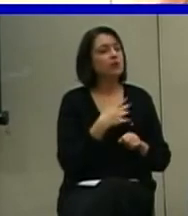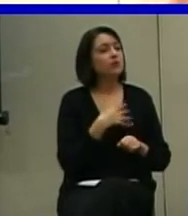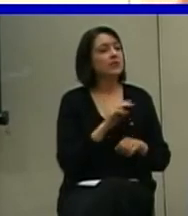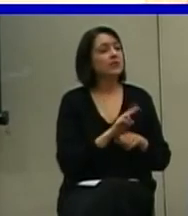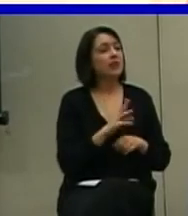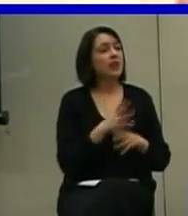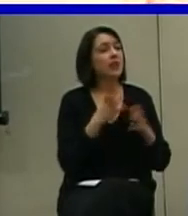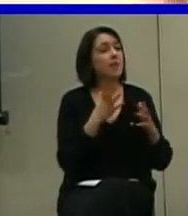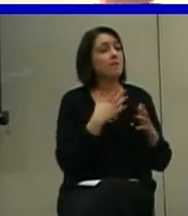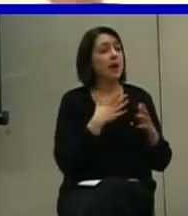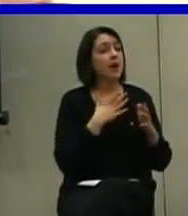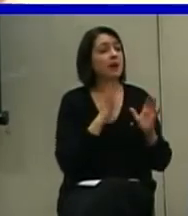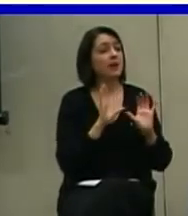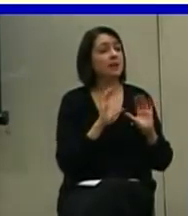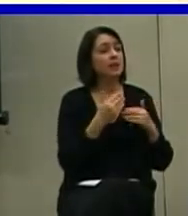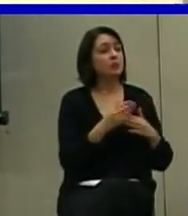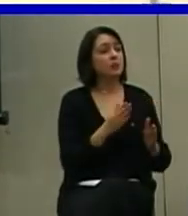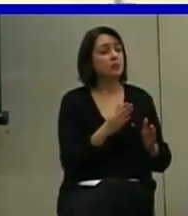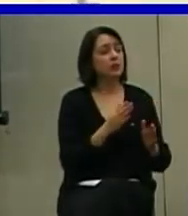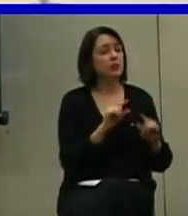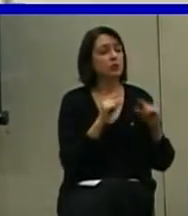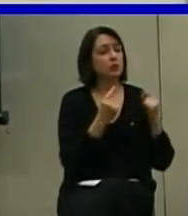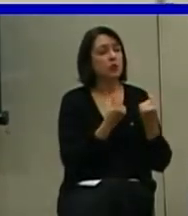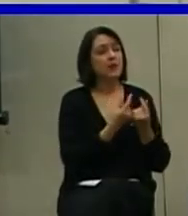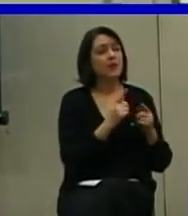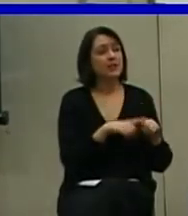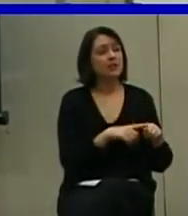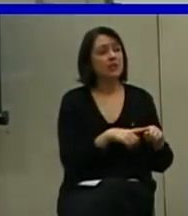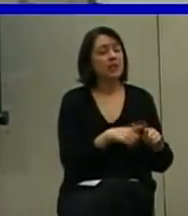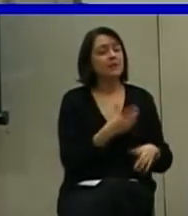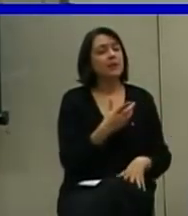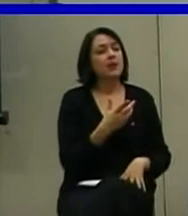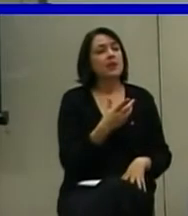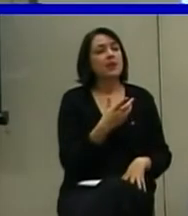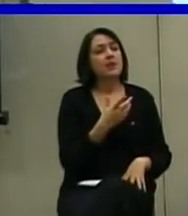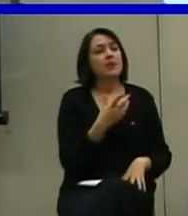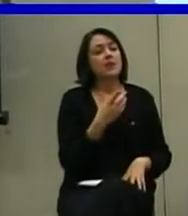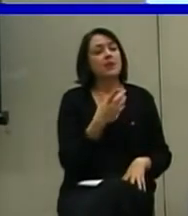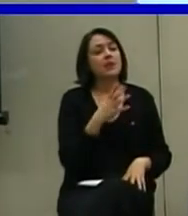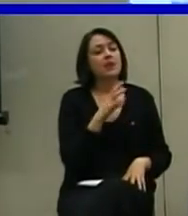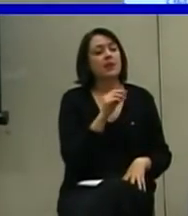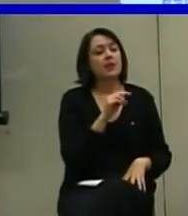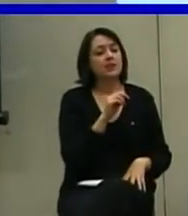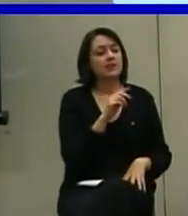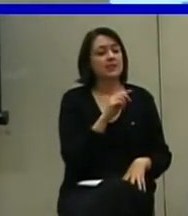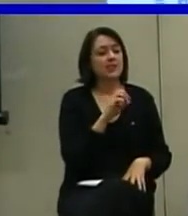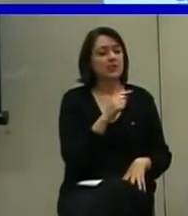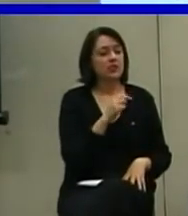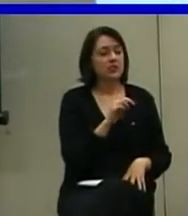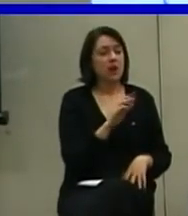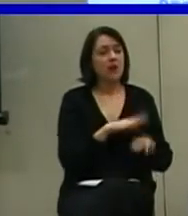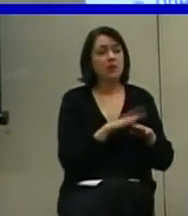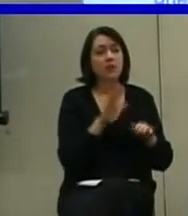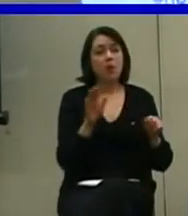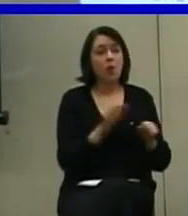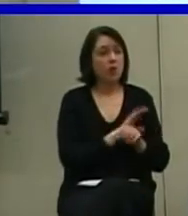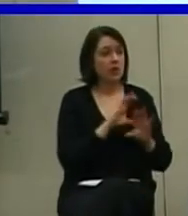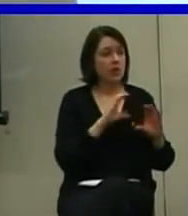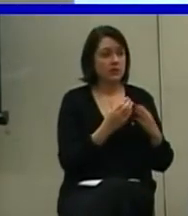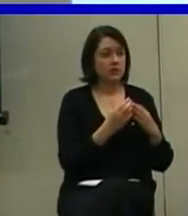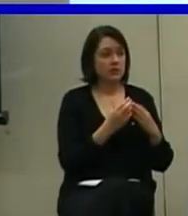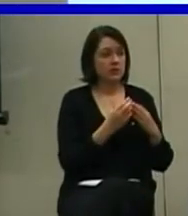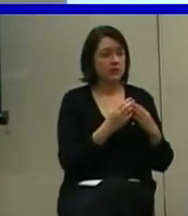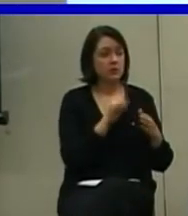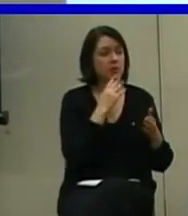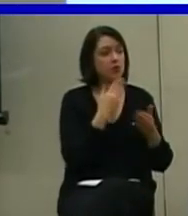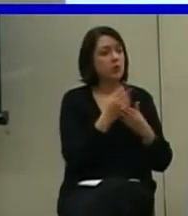in my classrooms, is called a group contingency, which puts the contingency on everybody. This is particularly